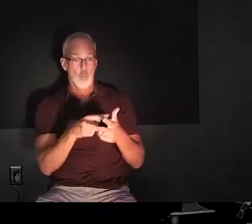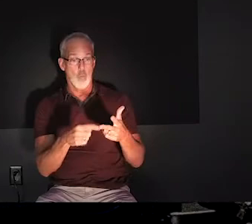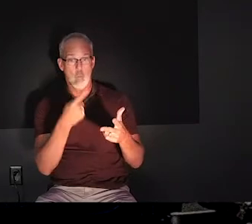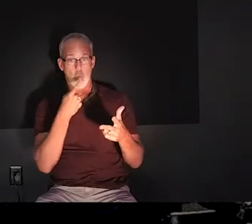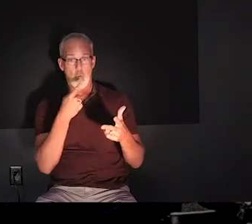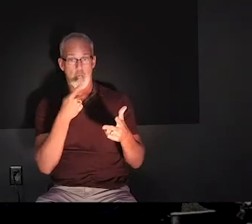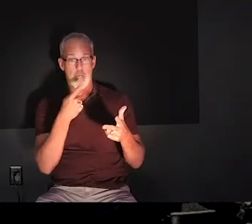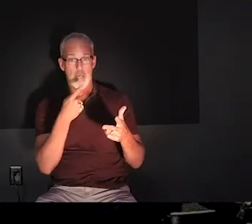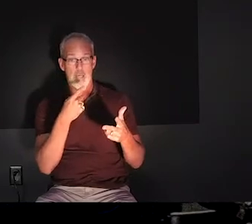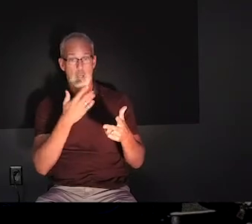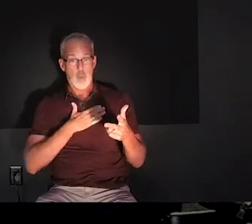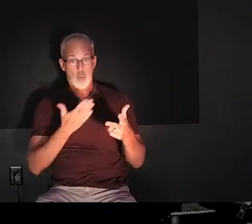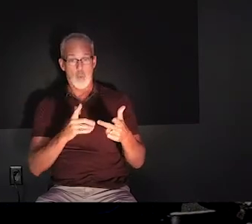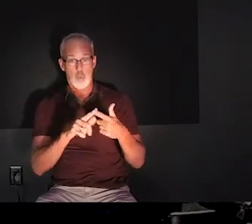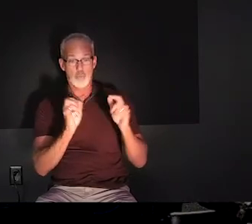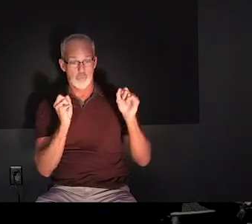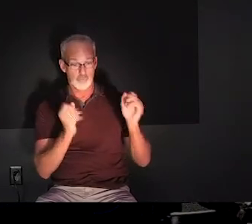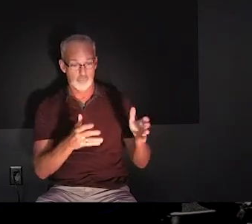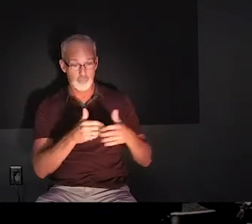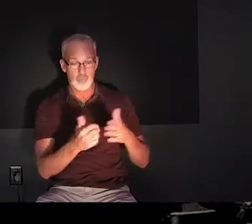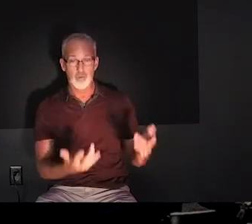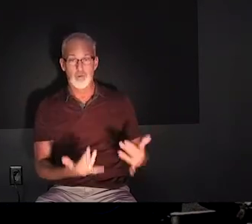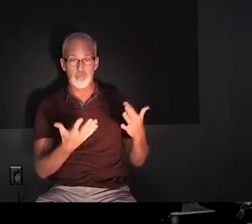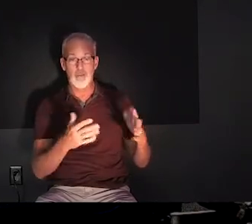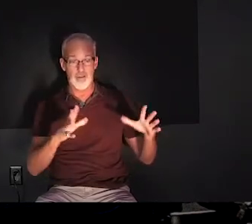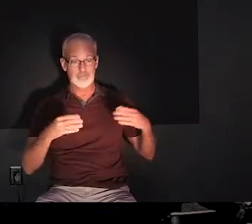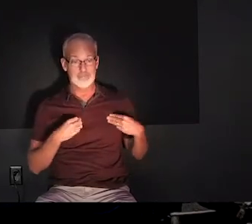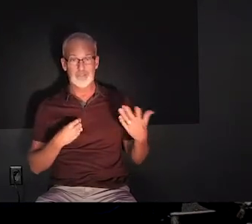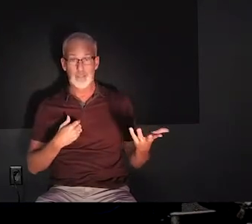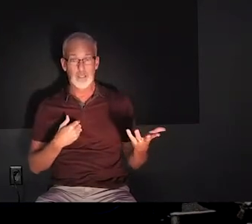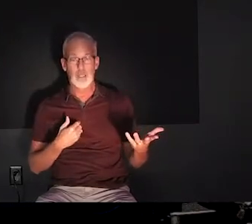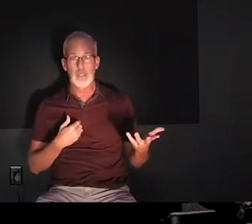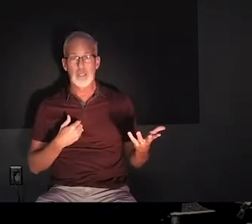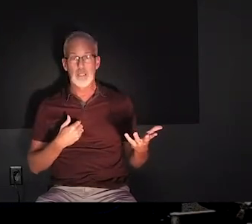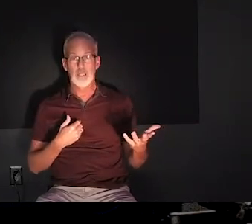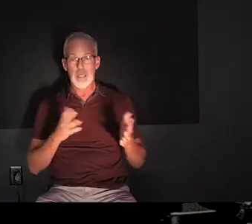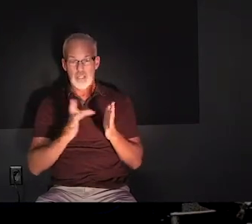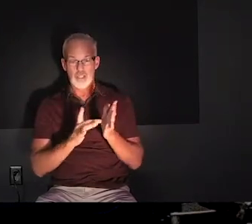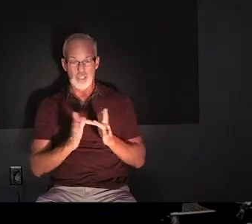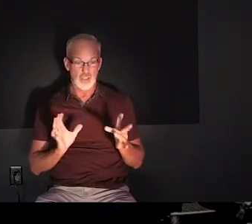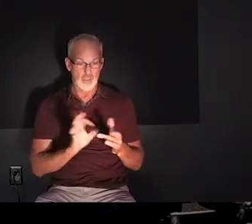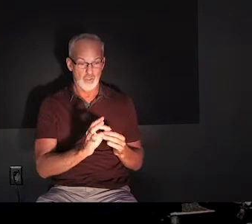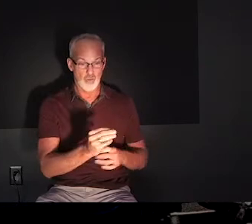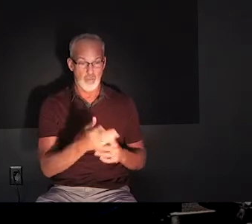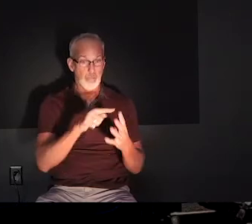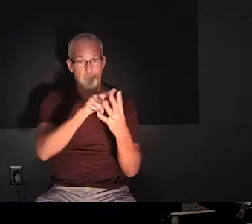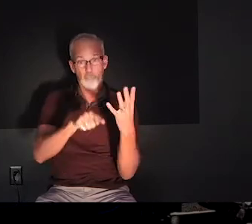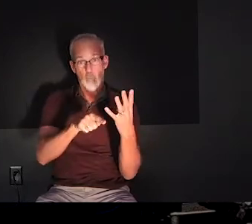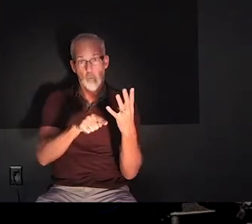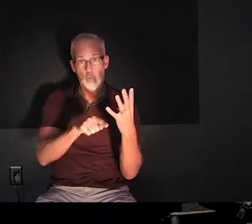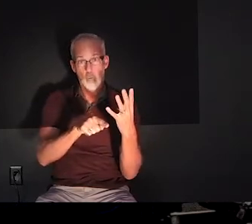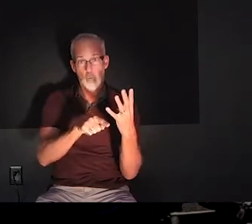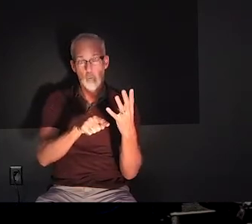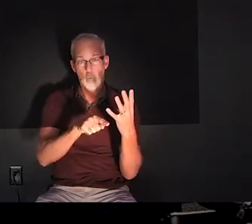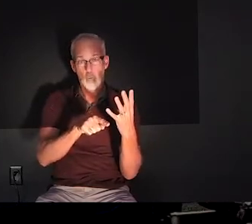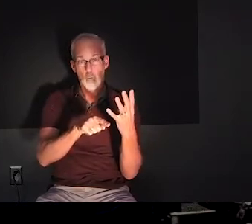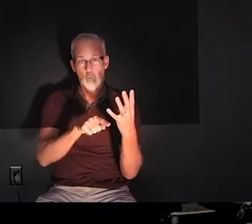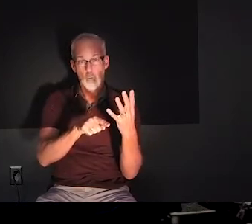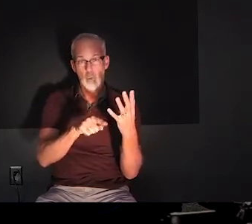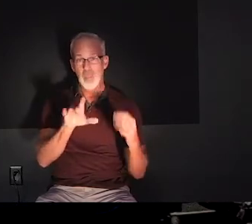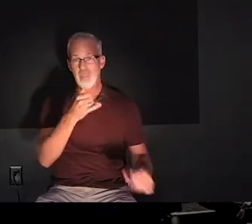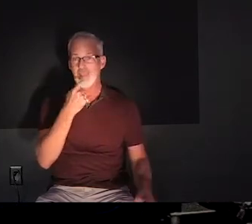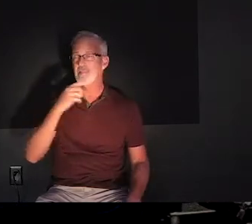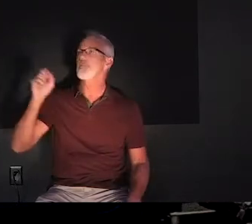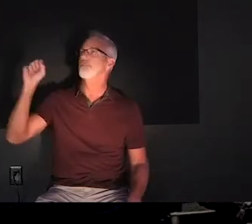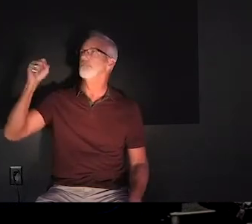Abednego, why were they willing to go in that fiery furnace? And Jesus Christ got in that fiery furnace. Shadrach, Meshach, and Abednego, they put